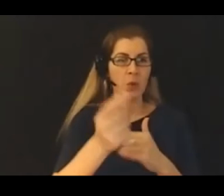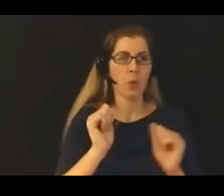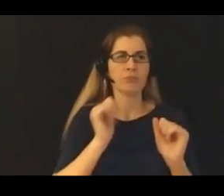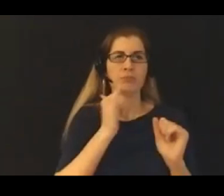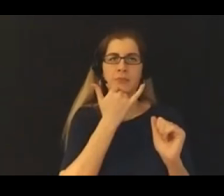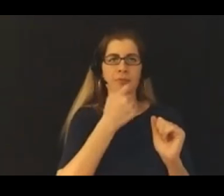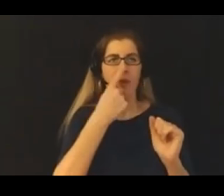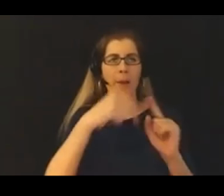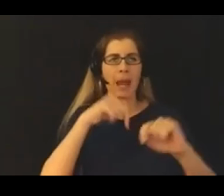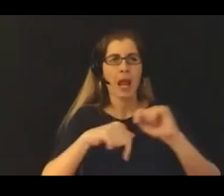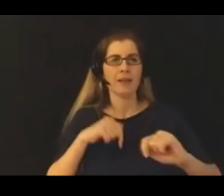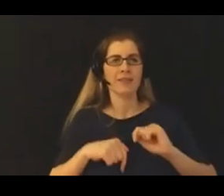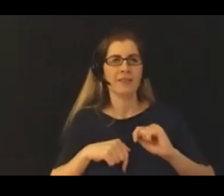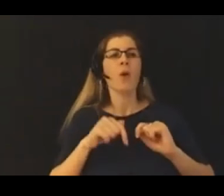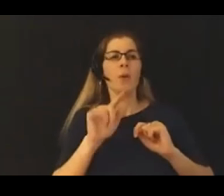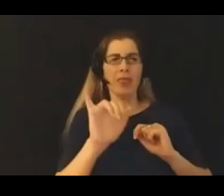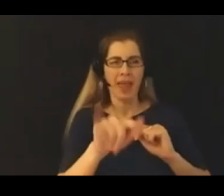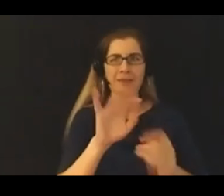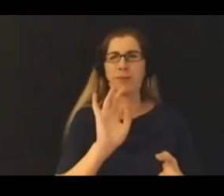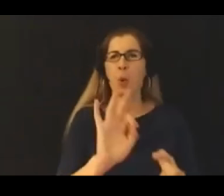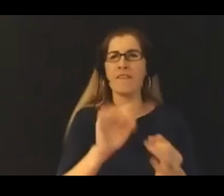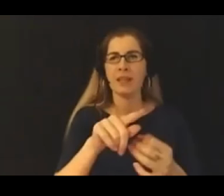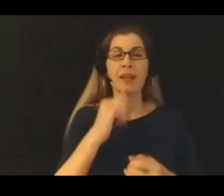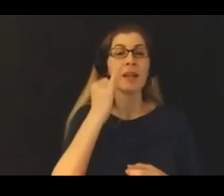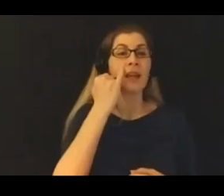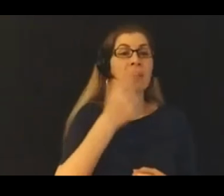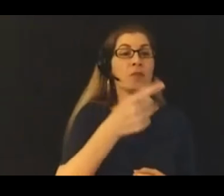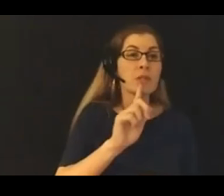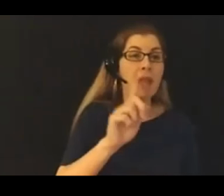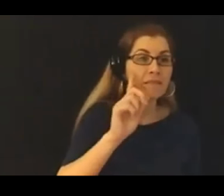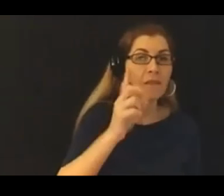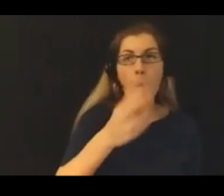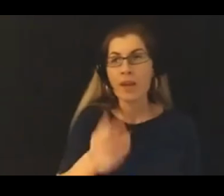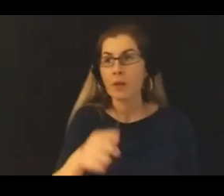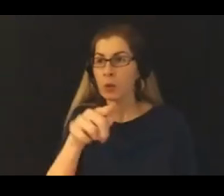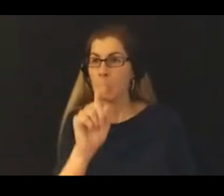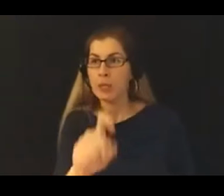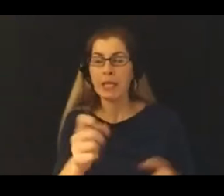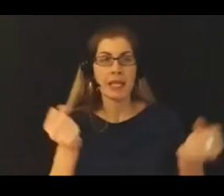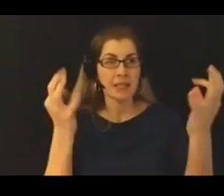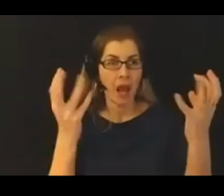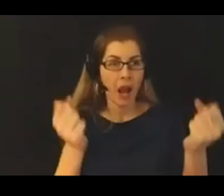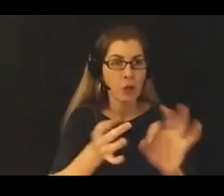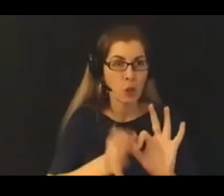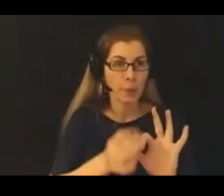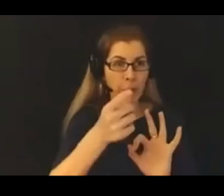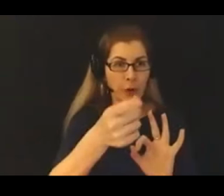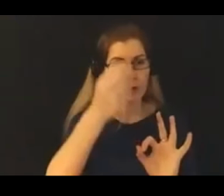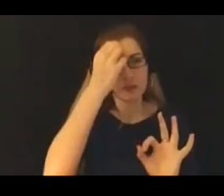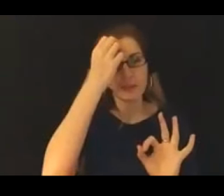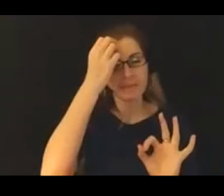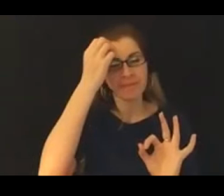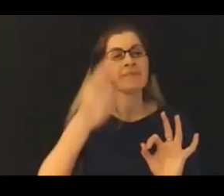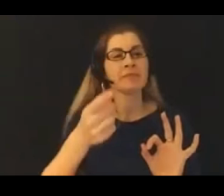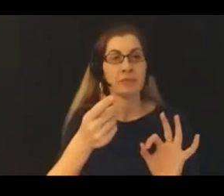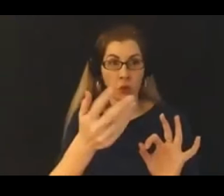can we go one up? I think we jumped. There we go. If you would like to see the sign language interpreter video and